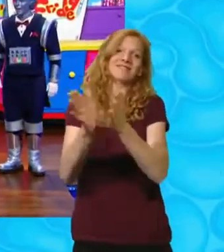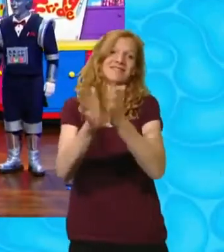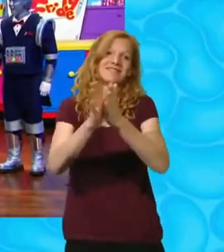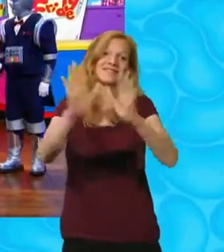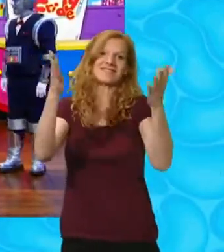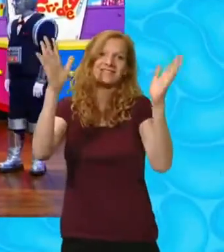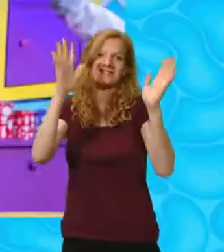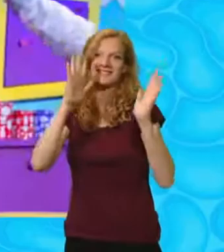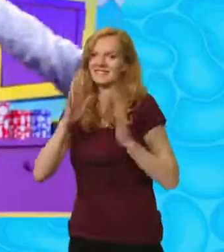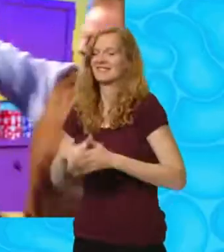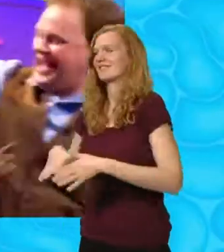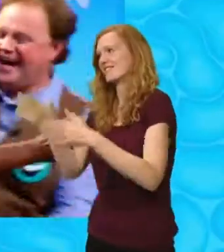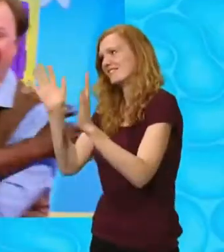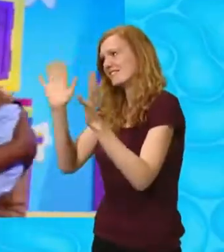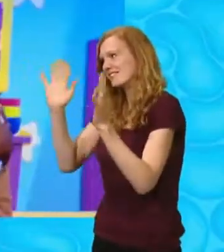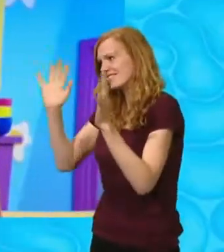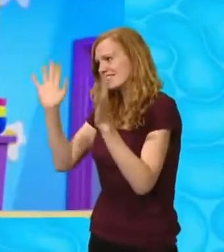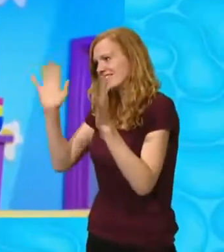Wonderful guest today, Dakota!